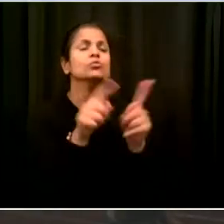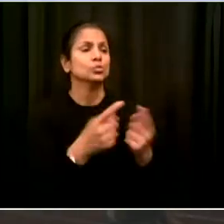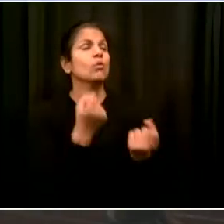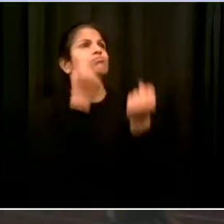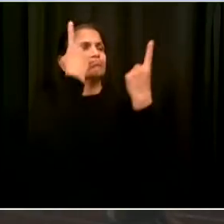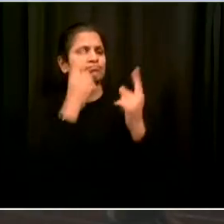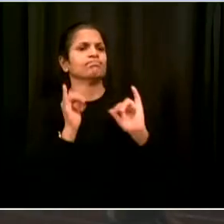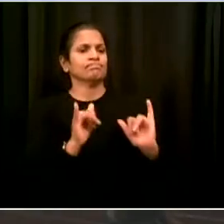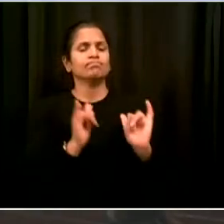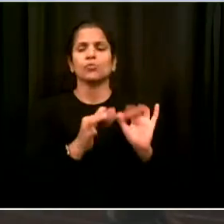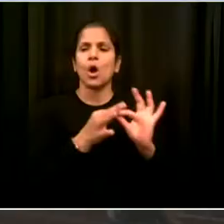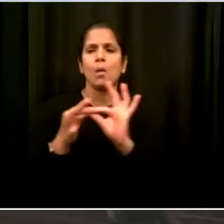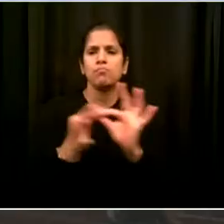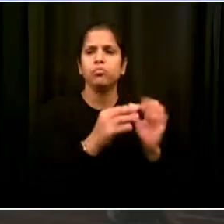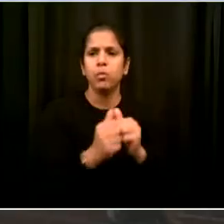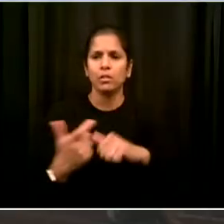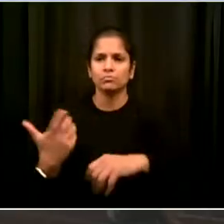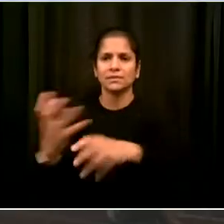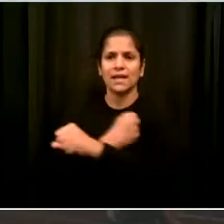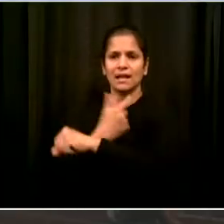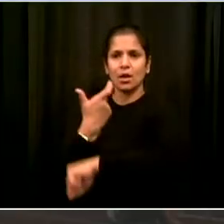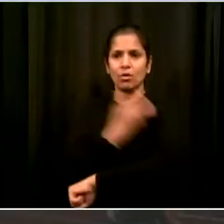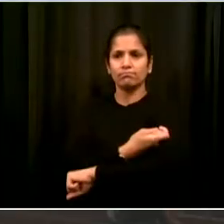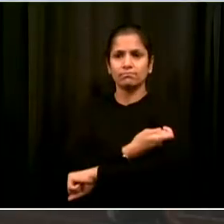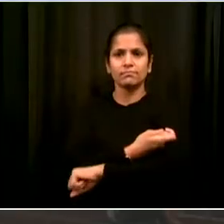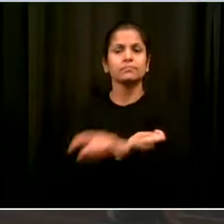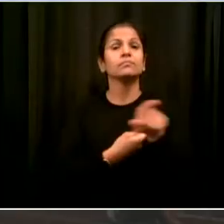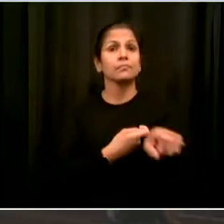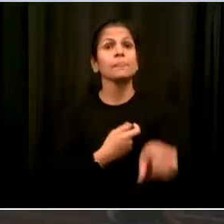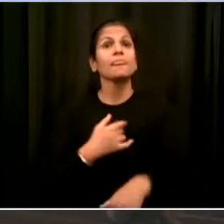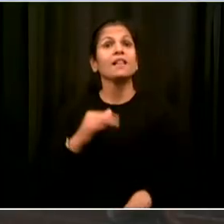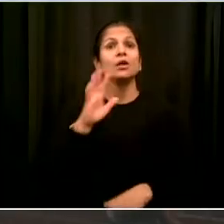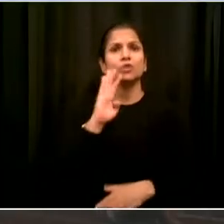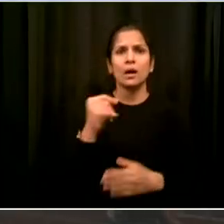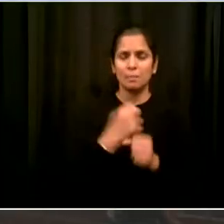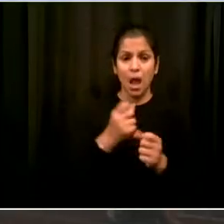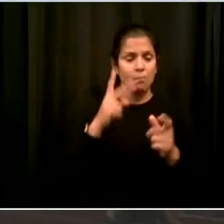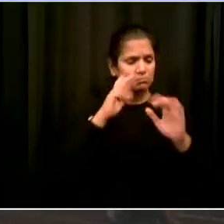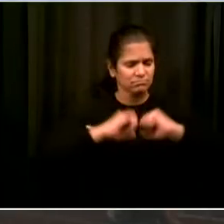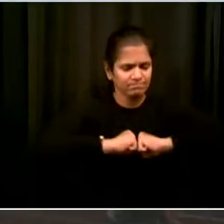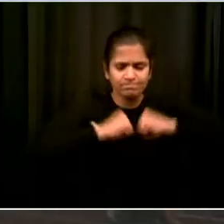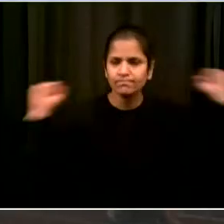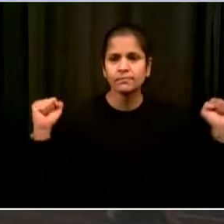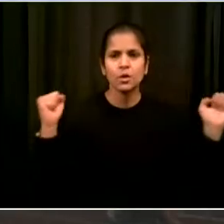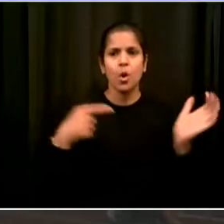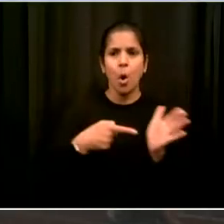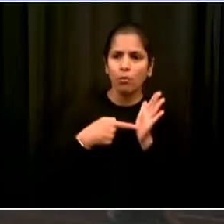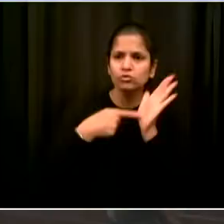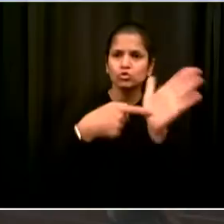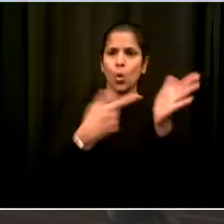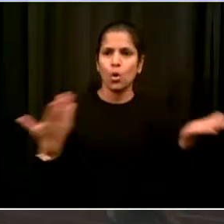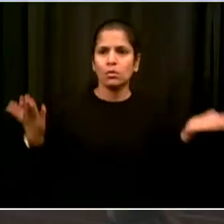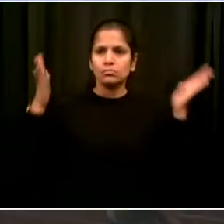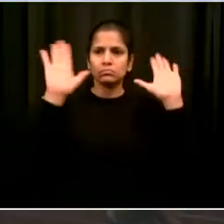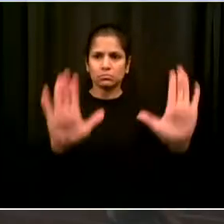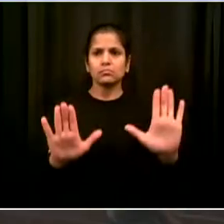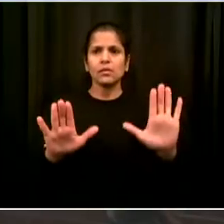be reporting out the number of people getting vaccinated, breakdowns on borough, demographic, age, and many more